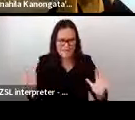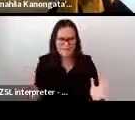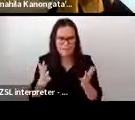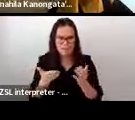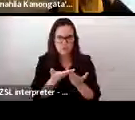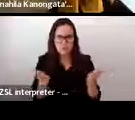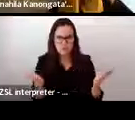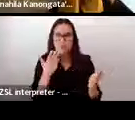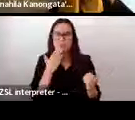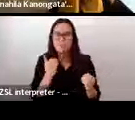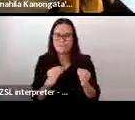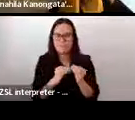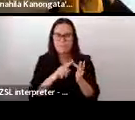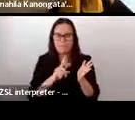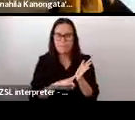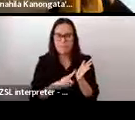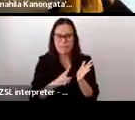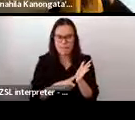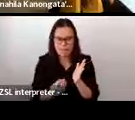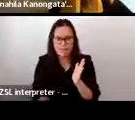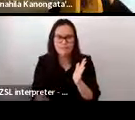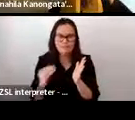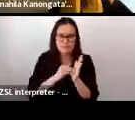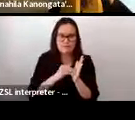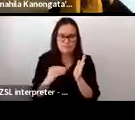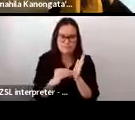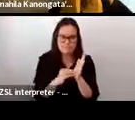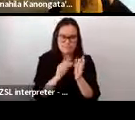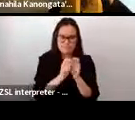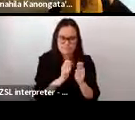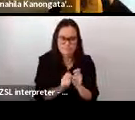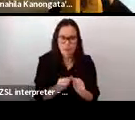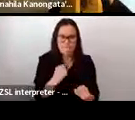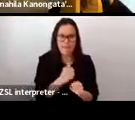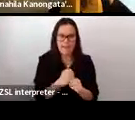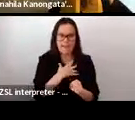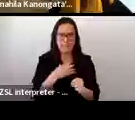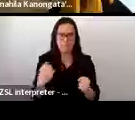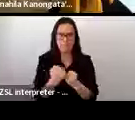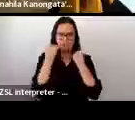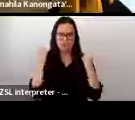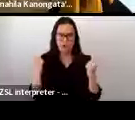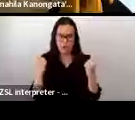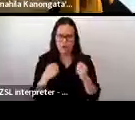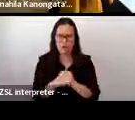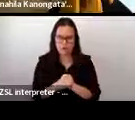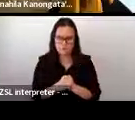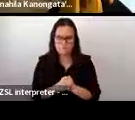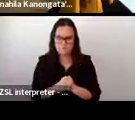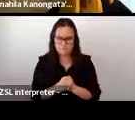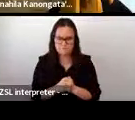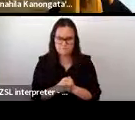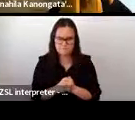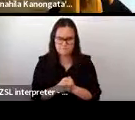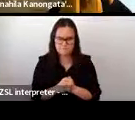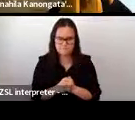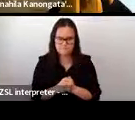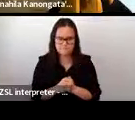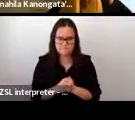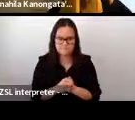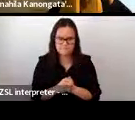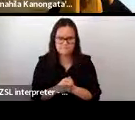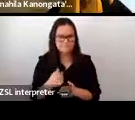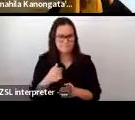strengthen this bill. I, like New Zealanders, live with people with disabilities, near and dear to